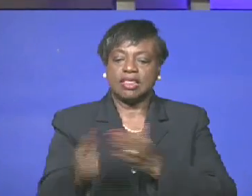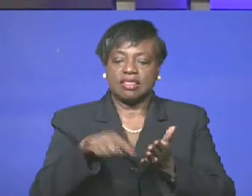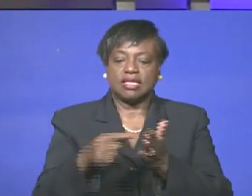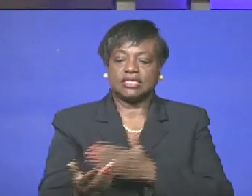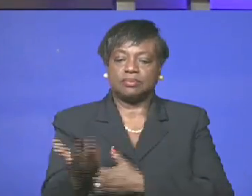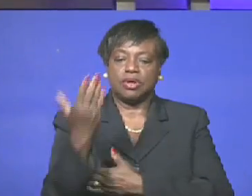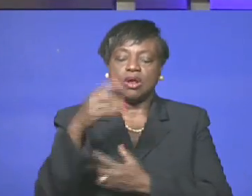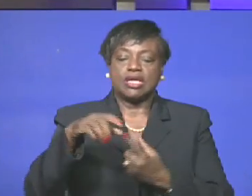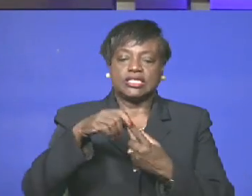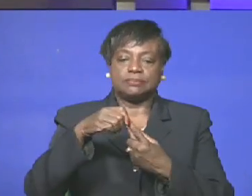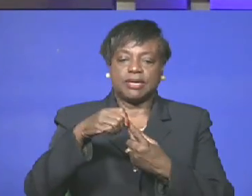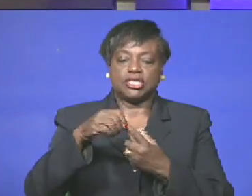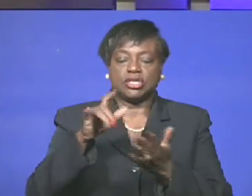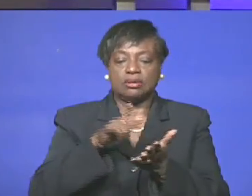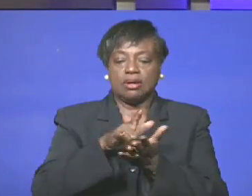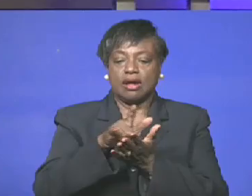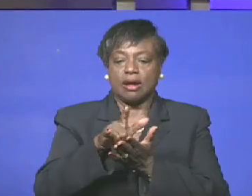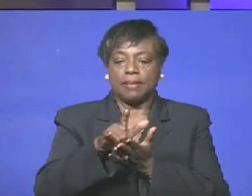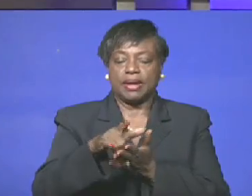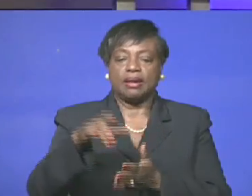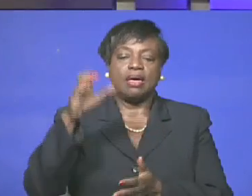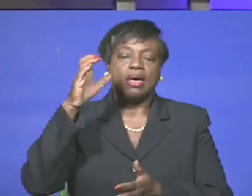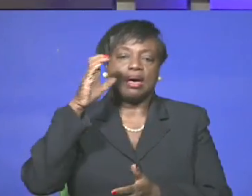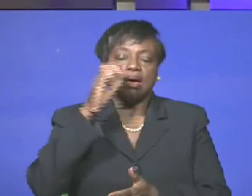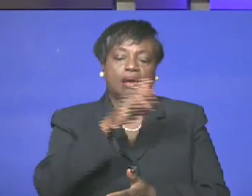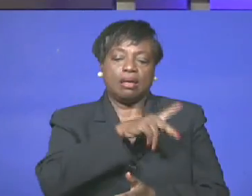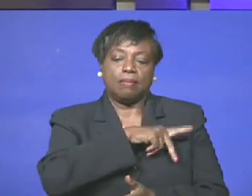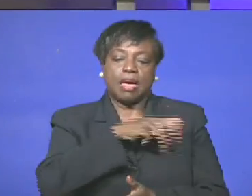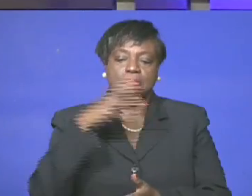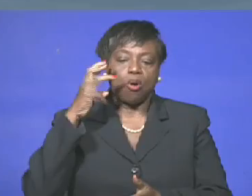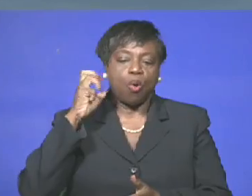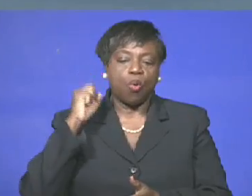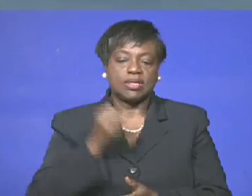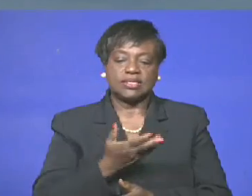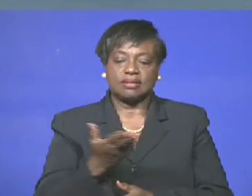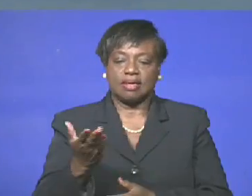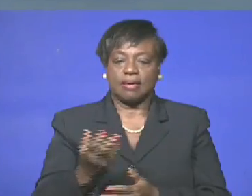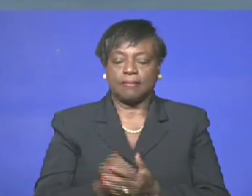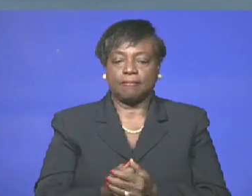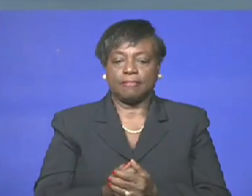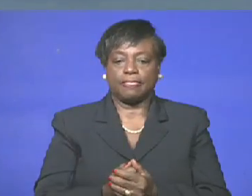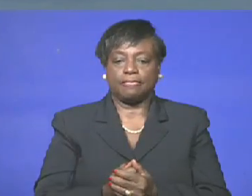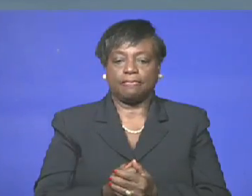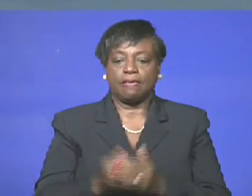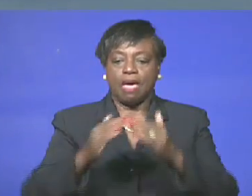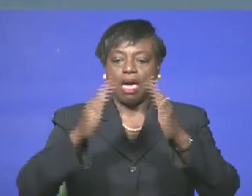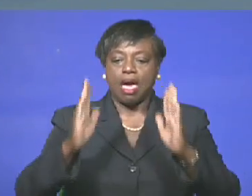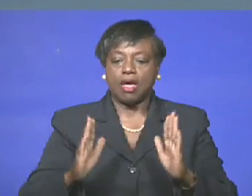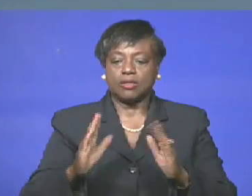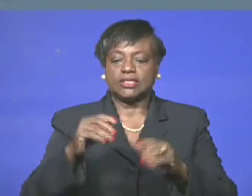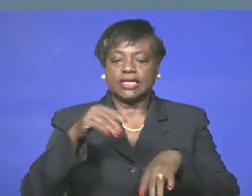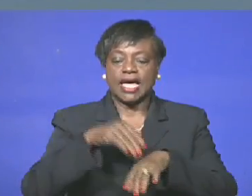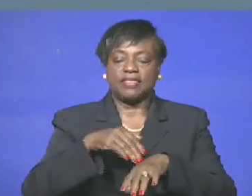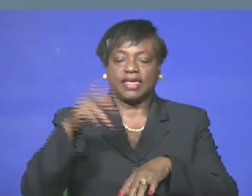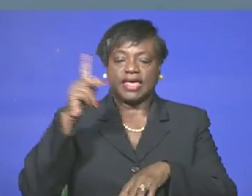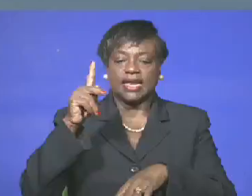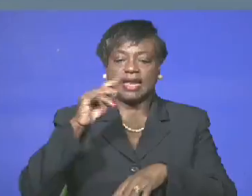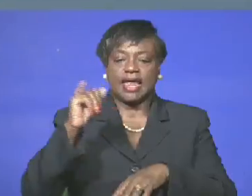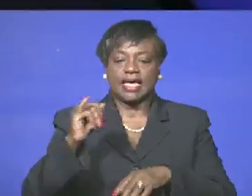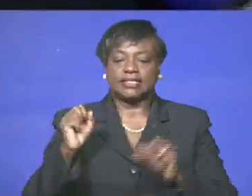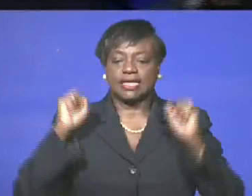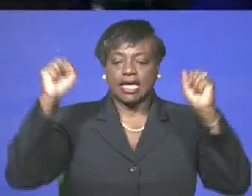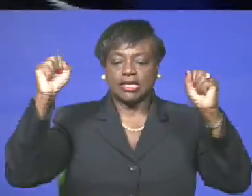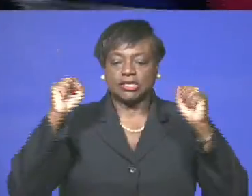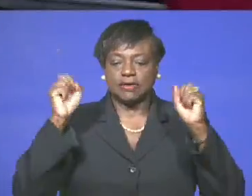Carla Palmer was at the airport with them prior to them boarding the flight. Housed at the Kendall Isaacs Gymnasium for more than a